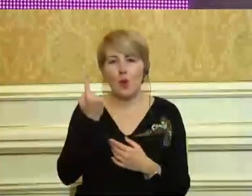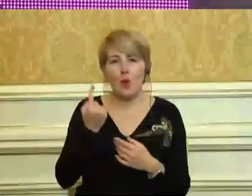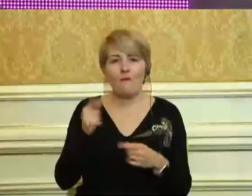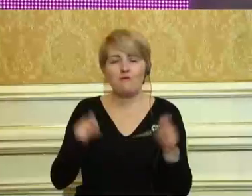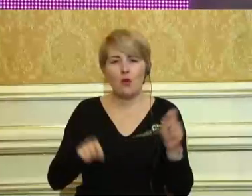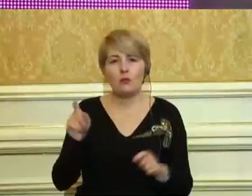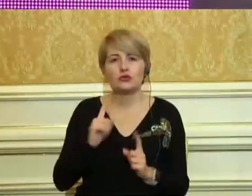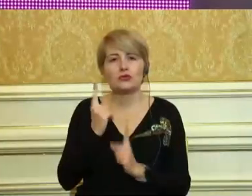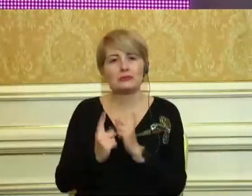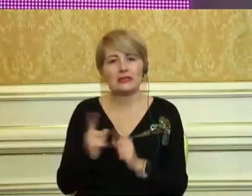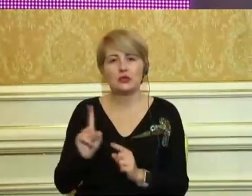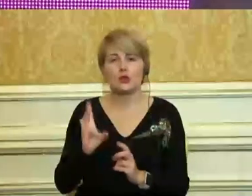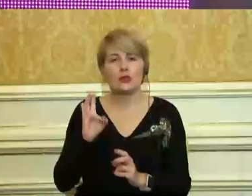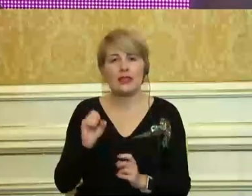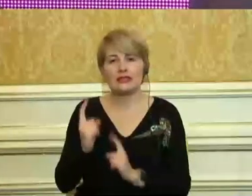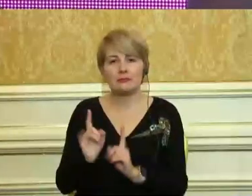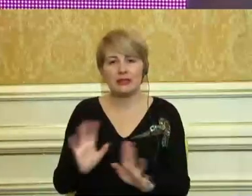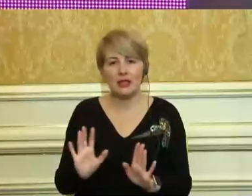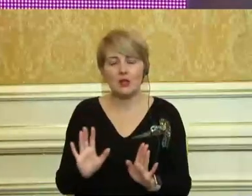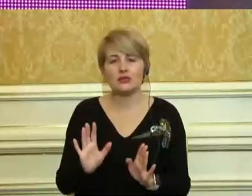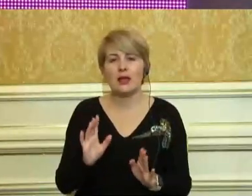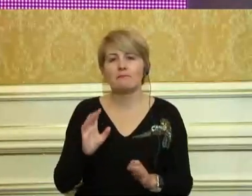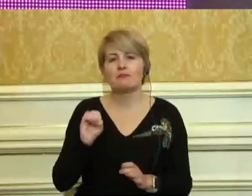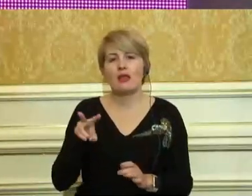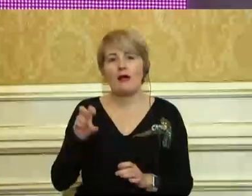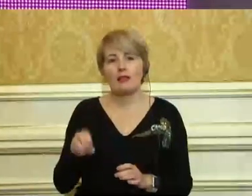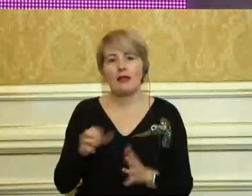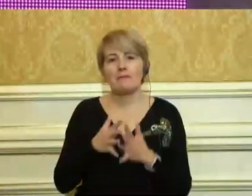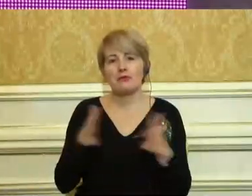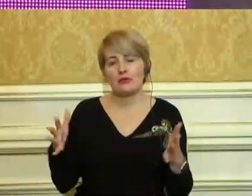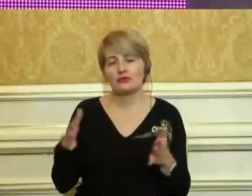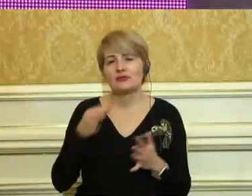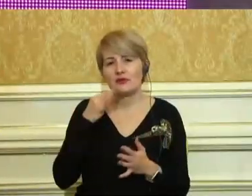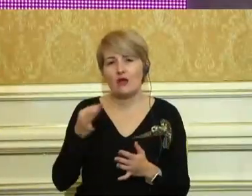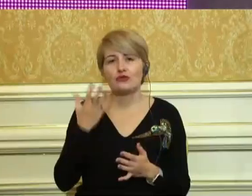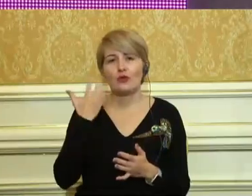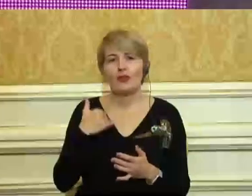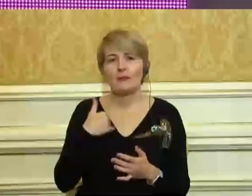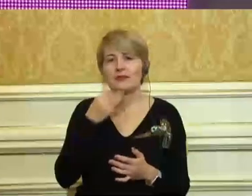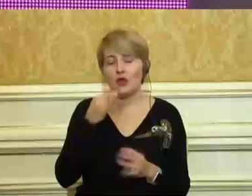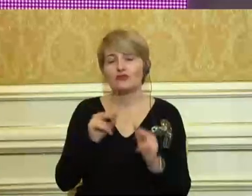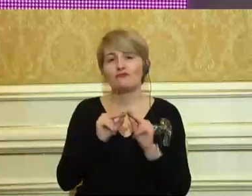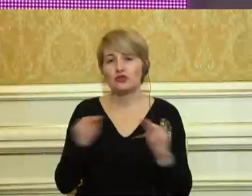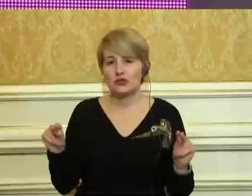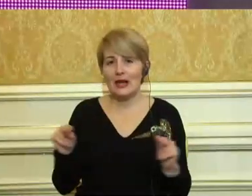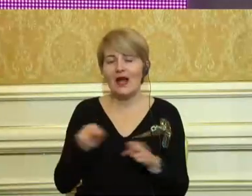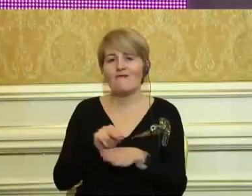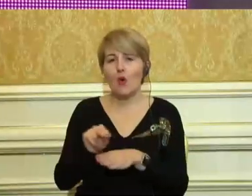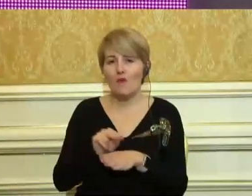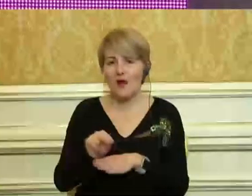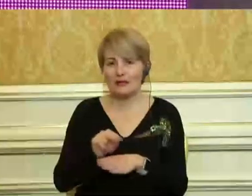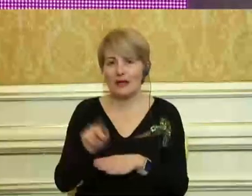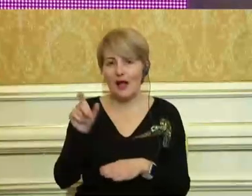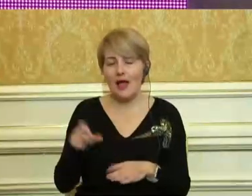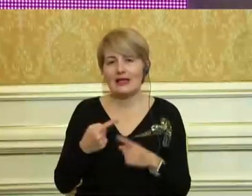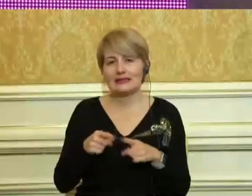Talking about the previous forum, we can say what's had been changed, what had not been changed. But the majority can say that when